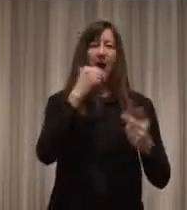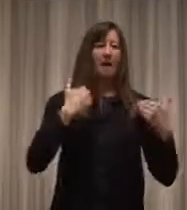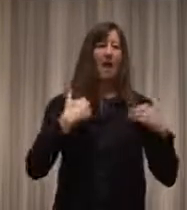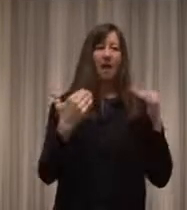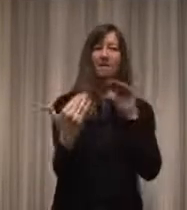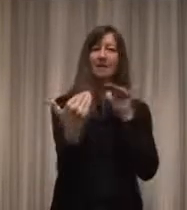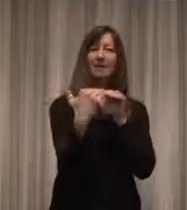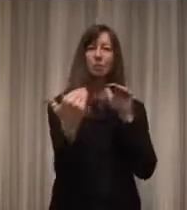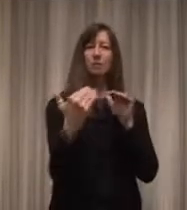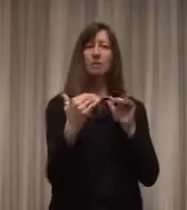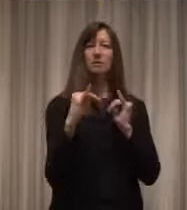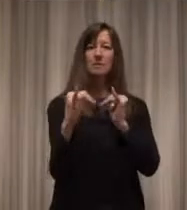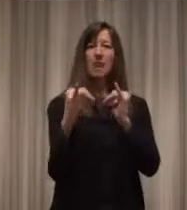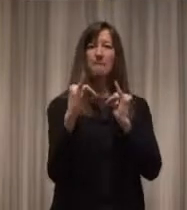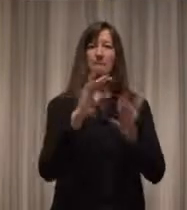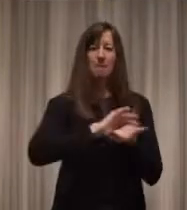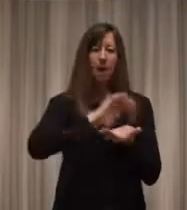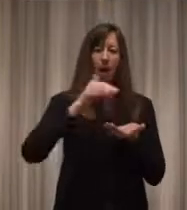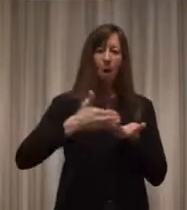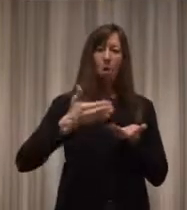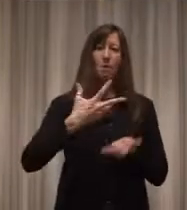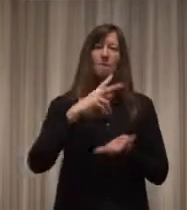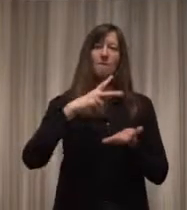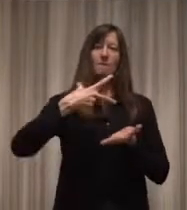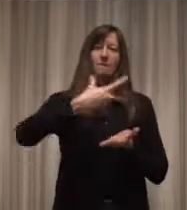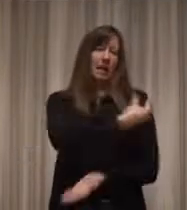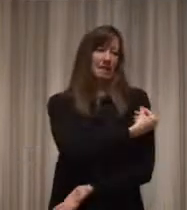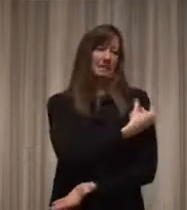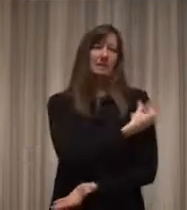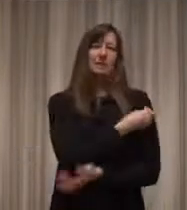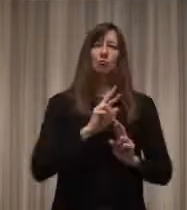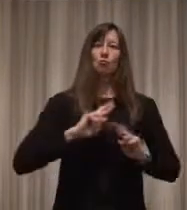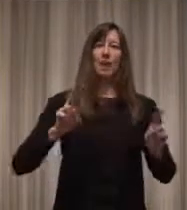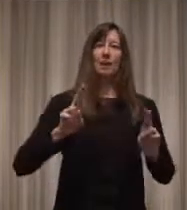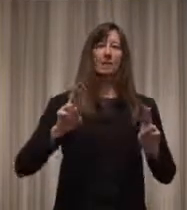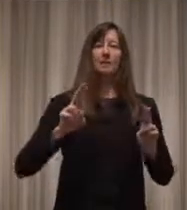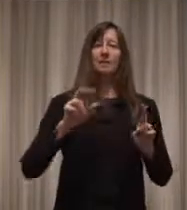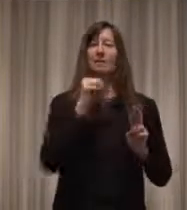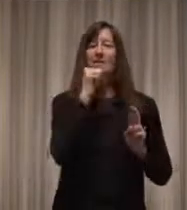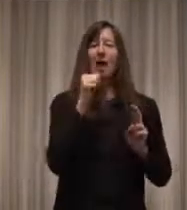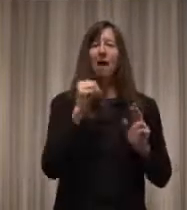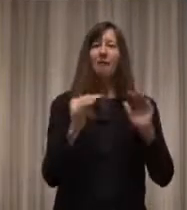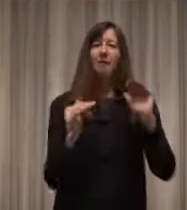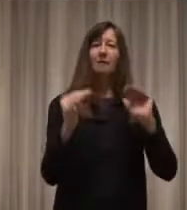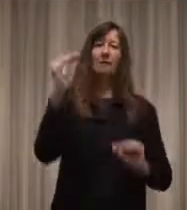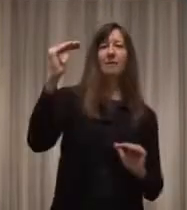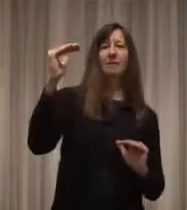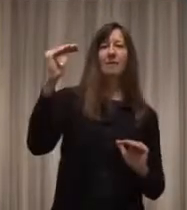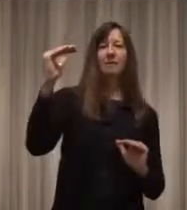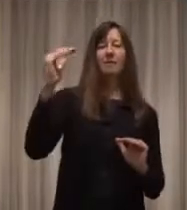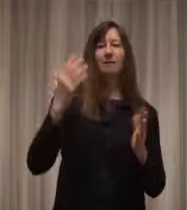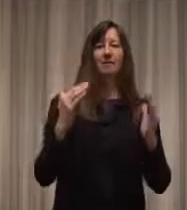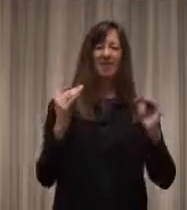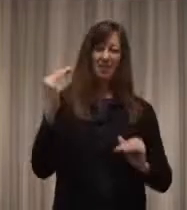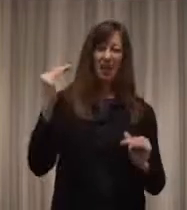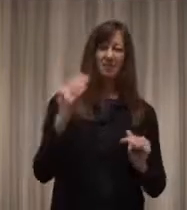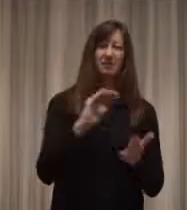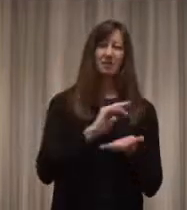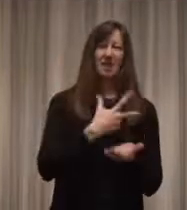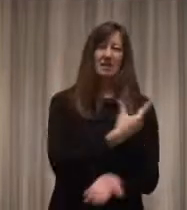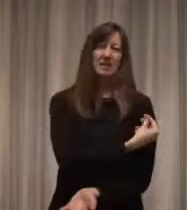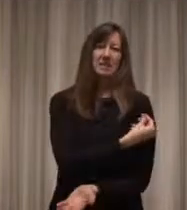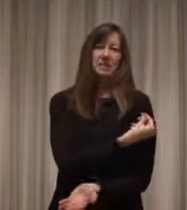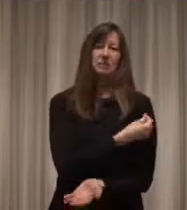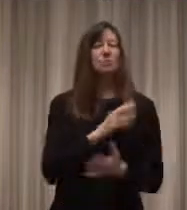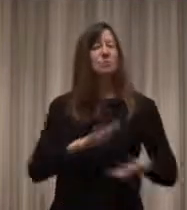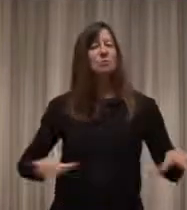and frustrating situation. But the reality is right now in New York and across the country, even though you may be